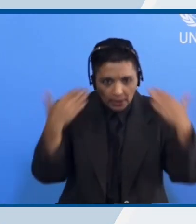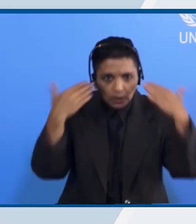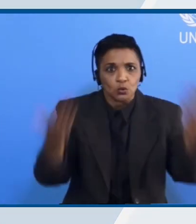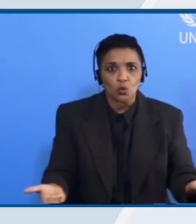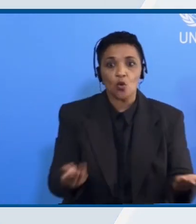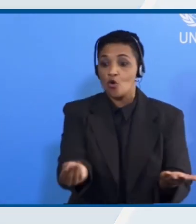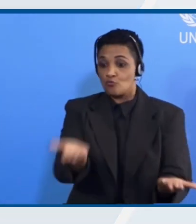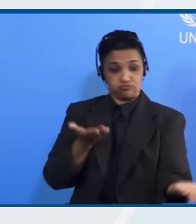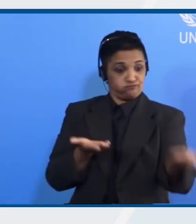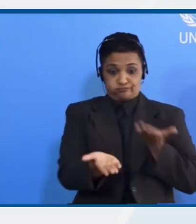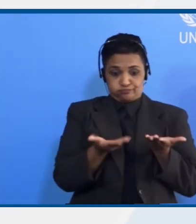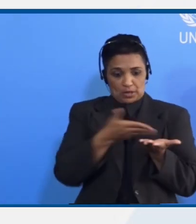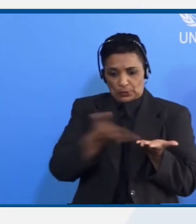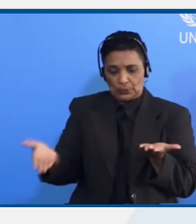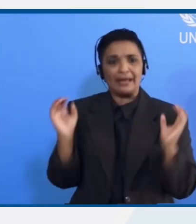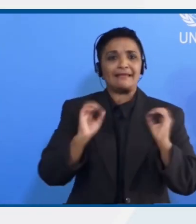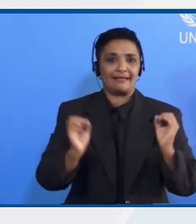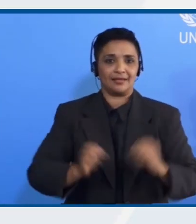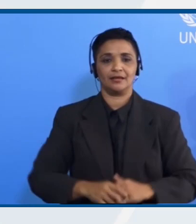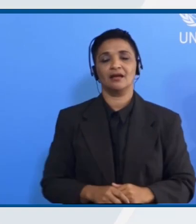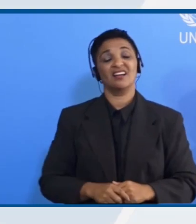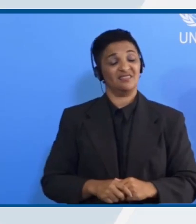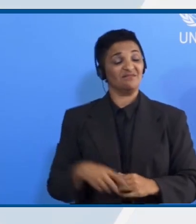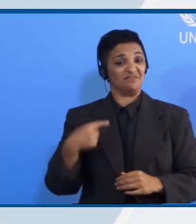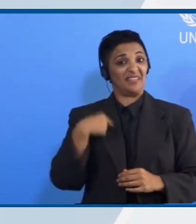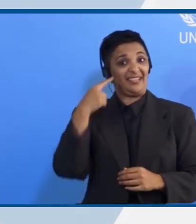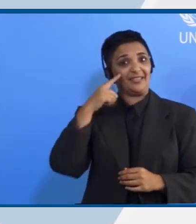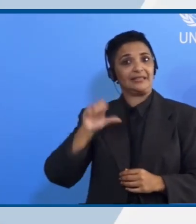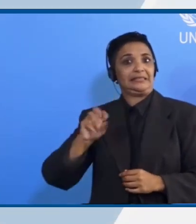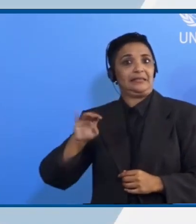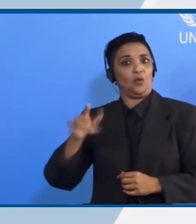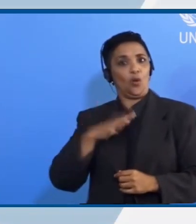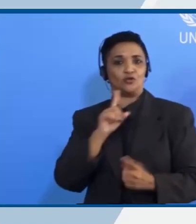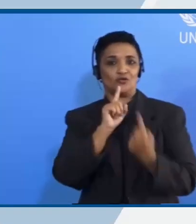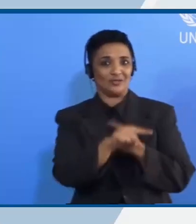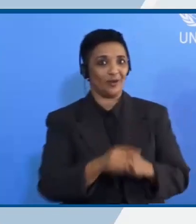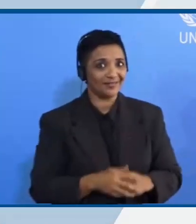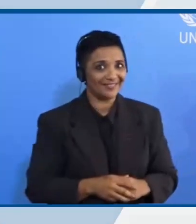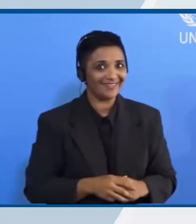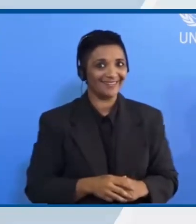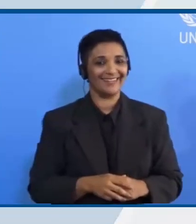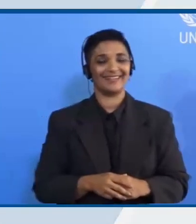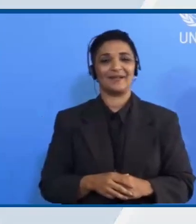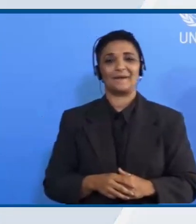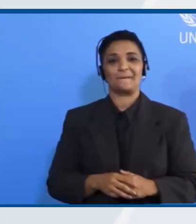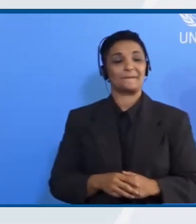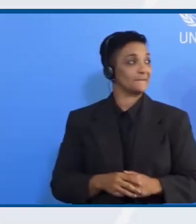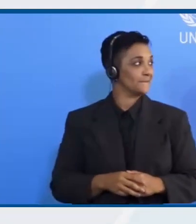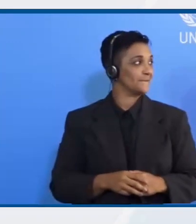are coming in. Good. I suspect that Sam is going to want to address some of these questions. Let me check on this